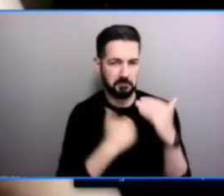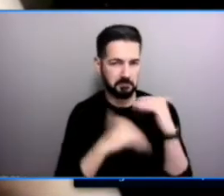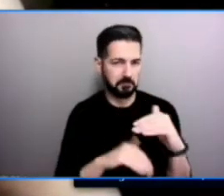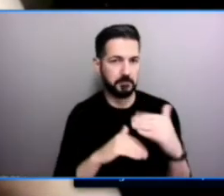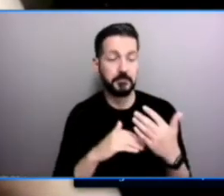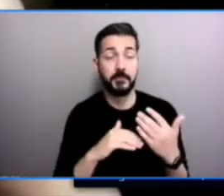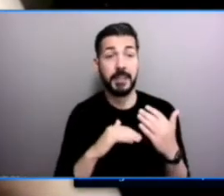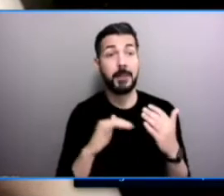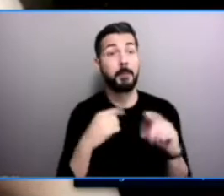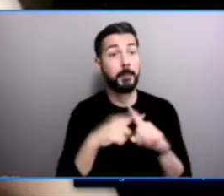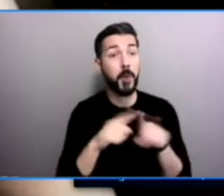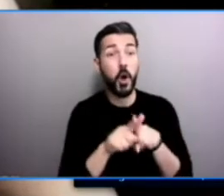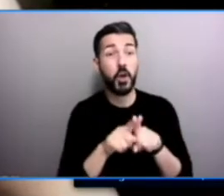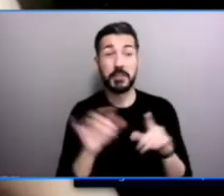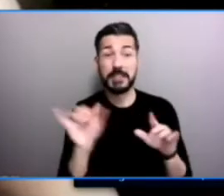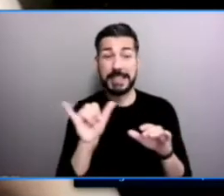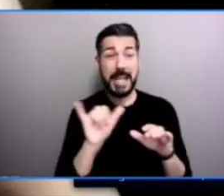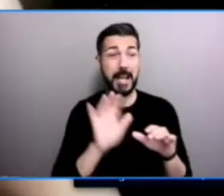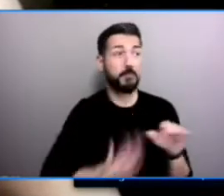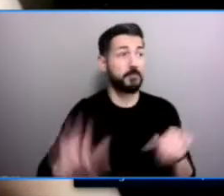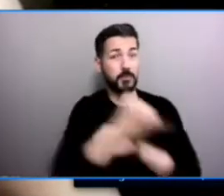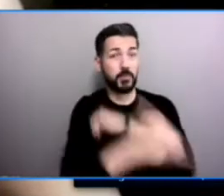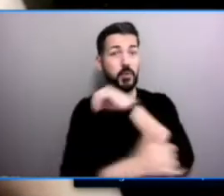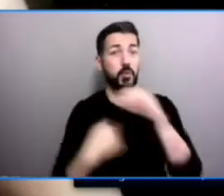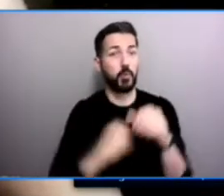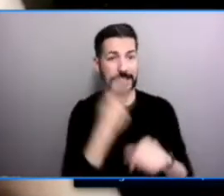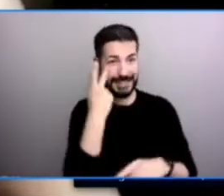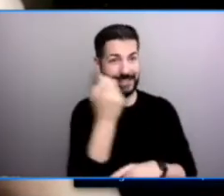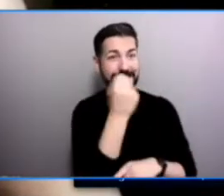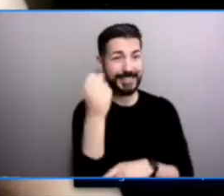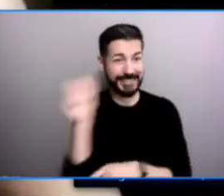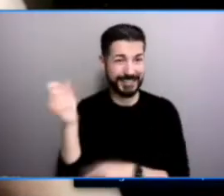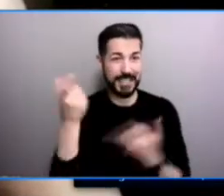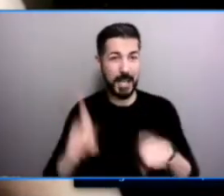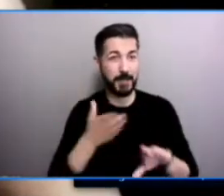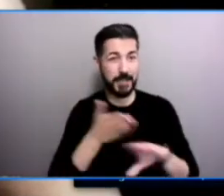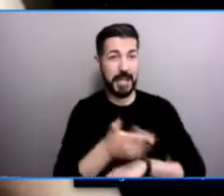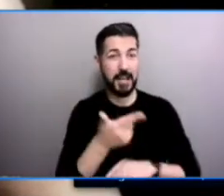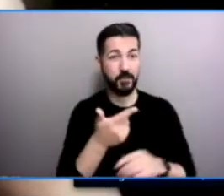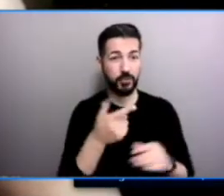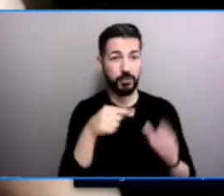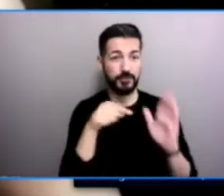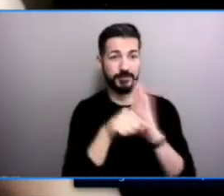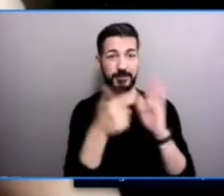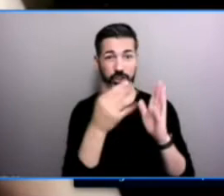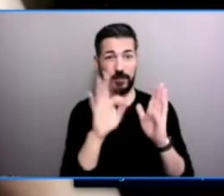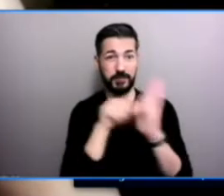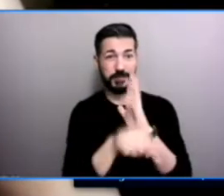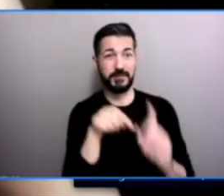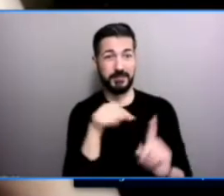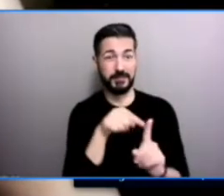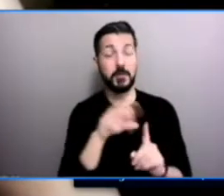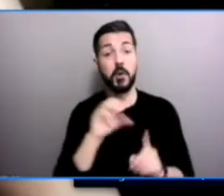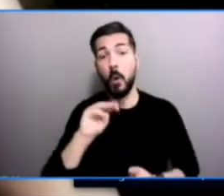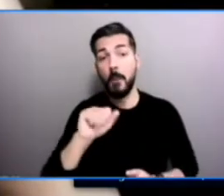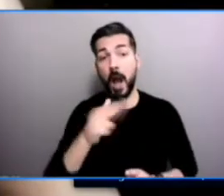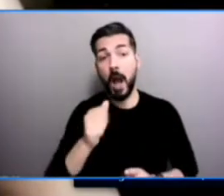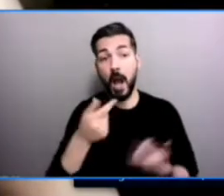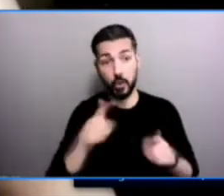So true. All right, Melina, how about you? Well, yeah, because